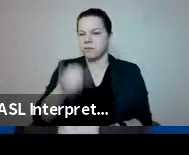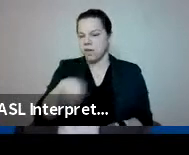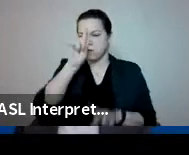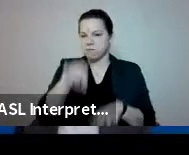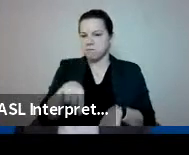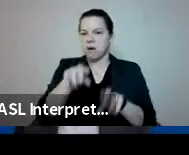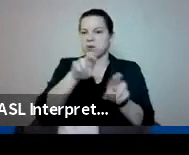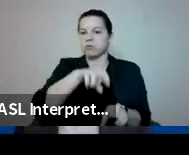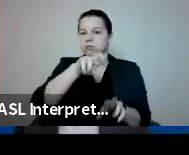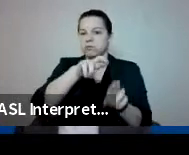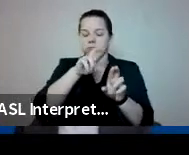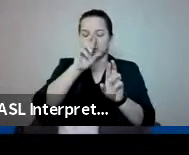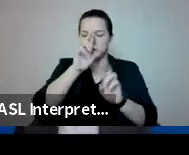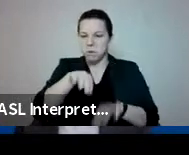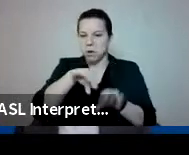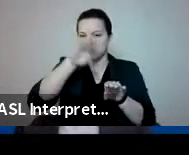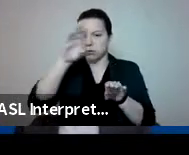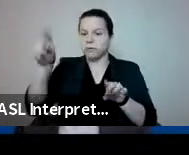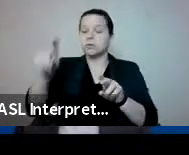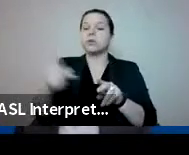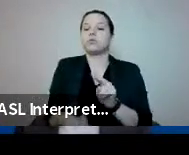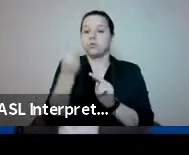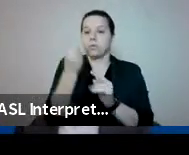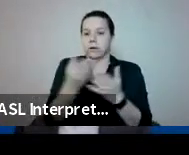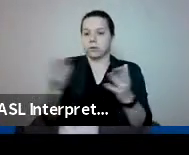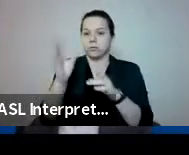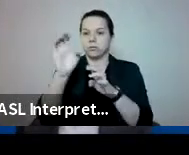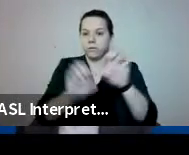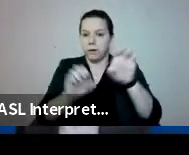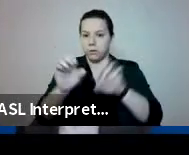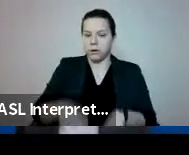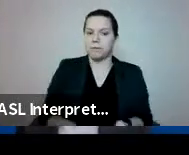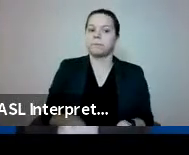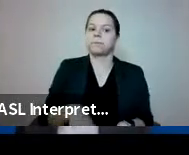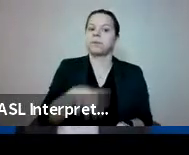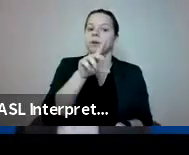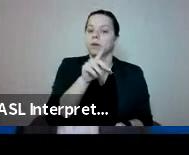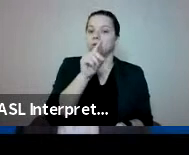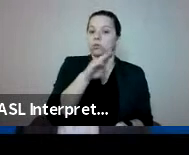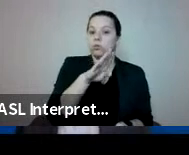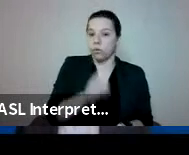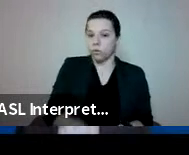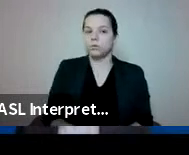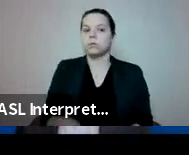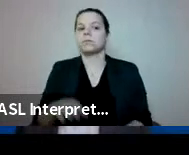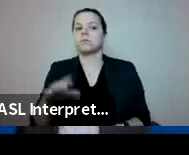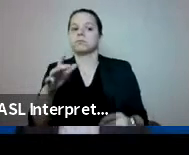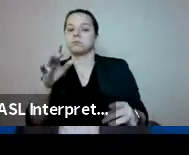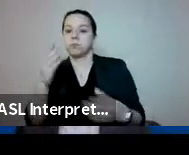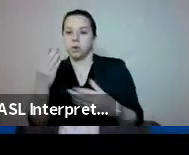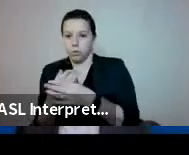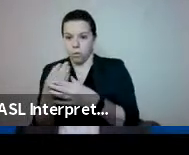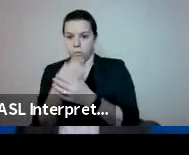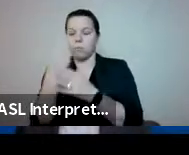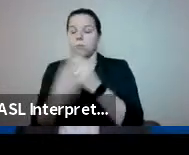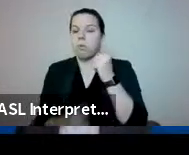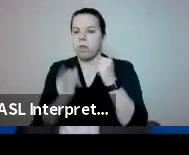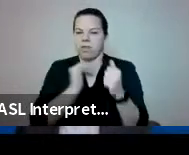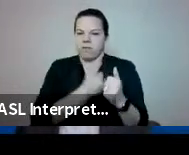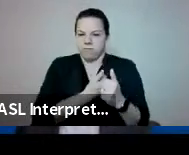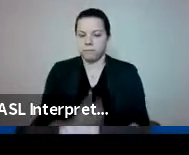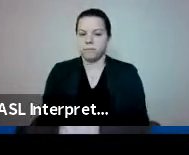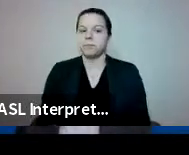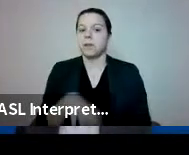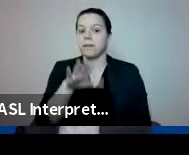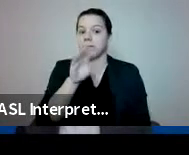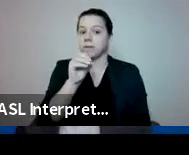values, the dose and the response, from many observations at different dose levels. In this case, a respondent with a DNL of 50 decibels